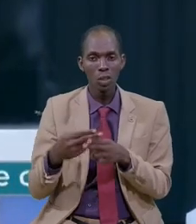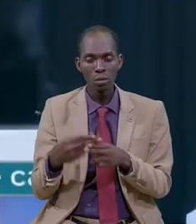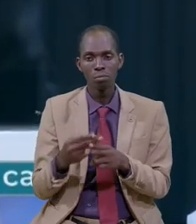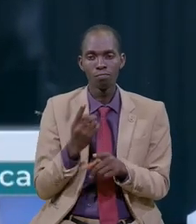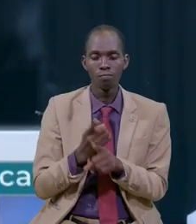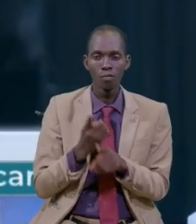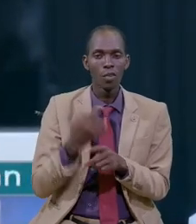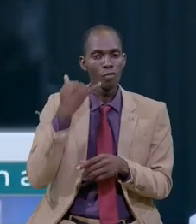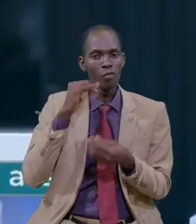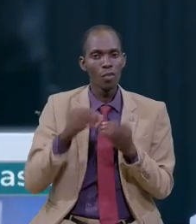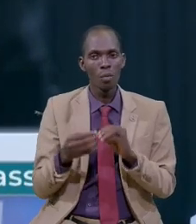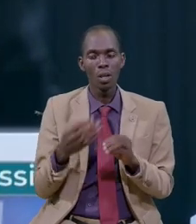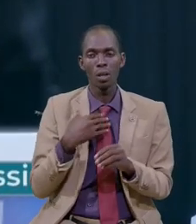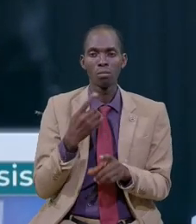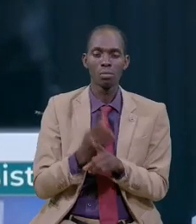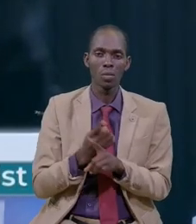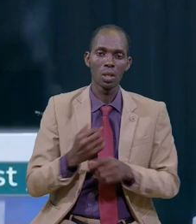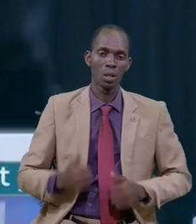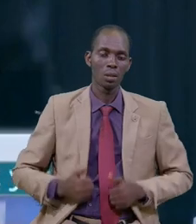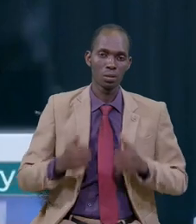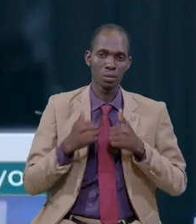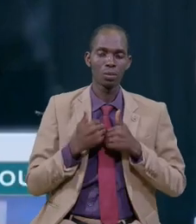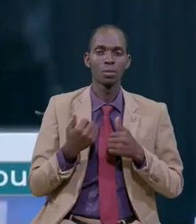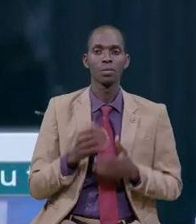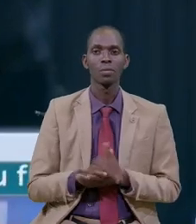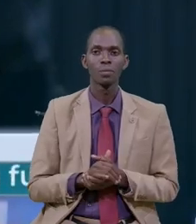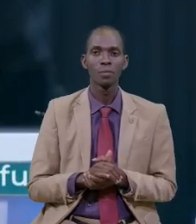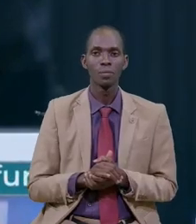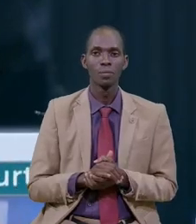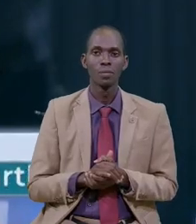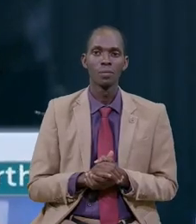vraies informations sur vous, numéro de téléphone et tout ce qu'on vous demandera.